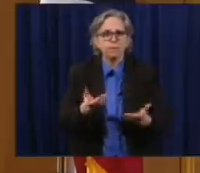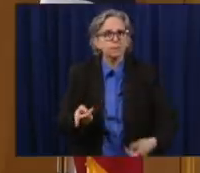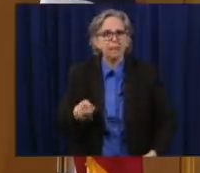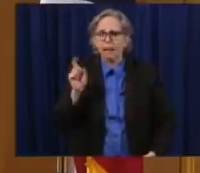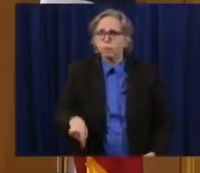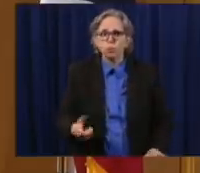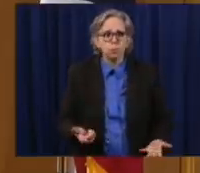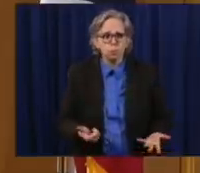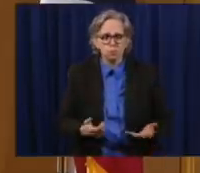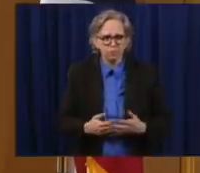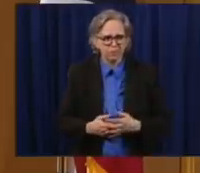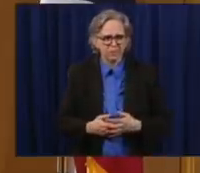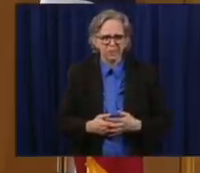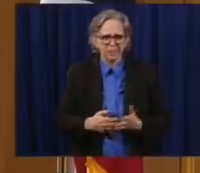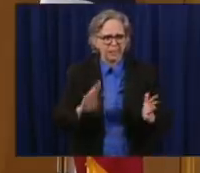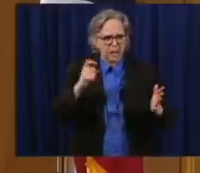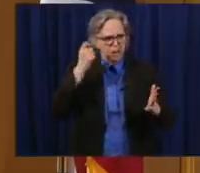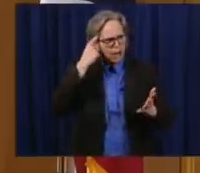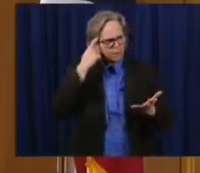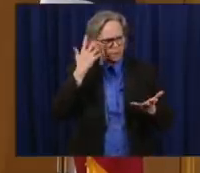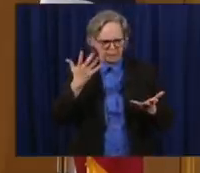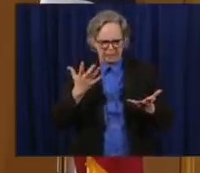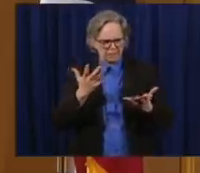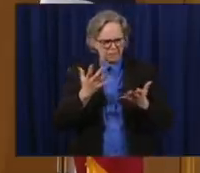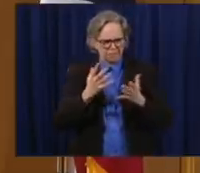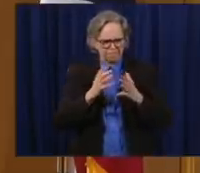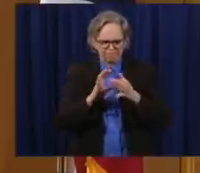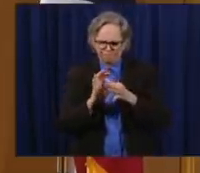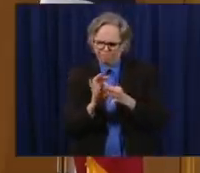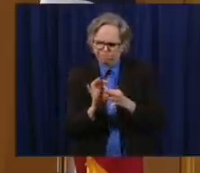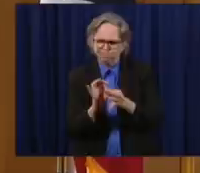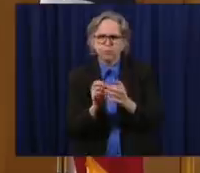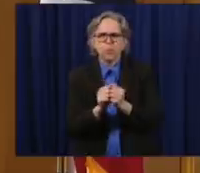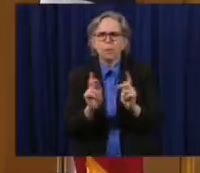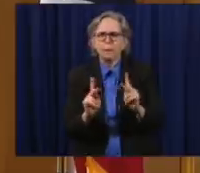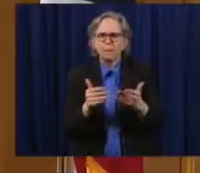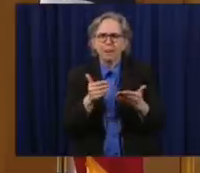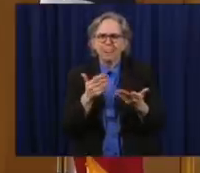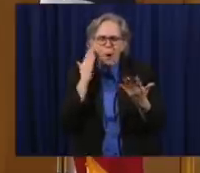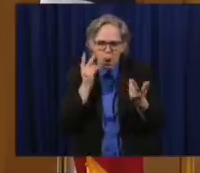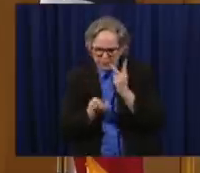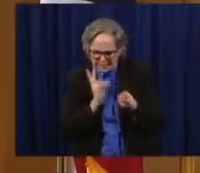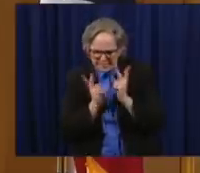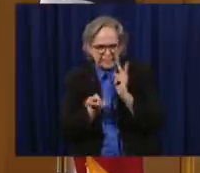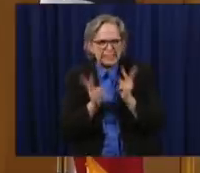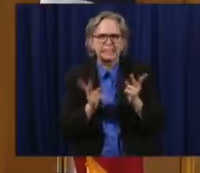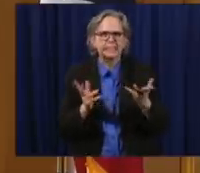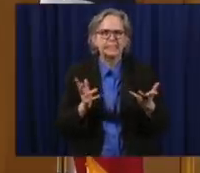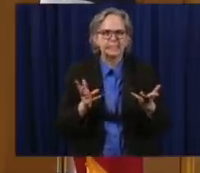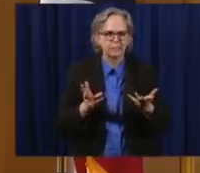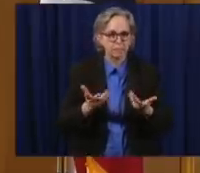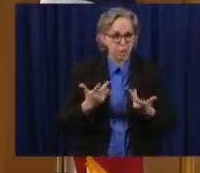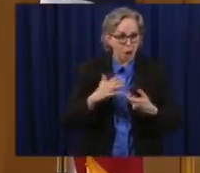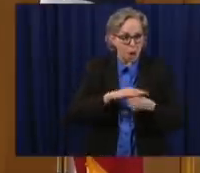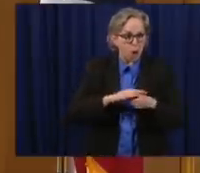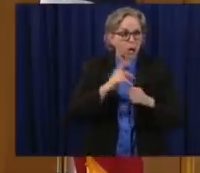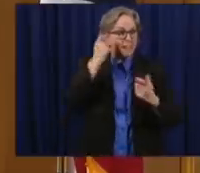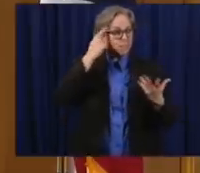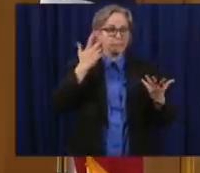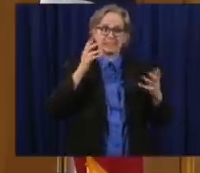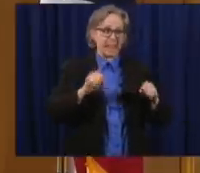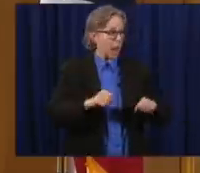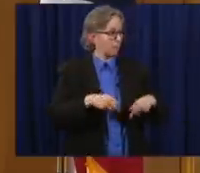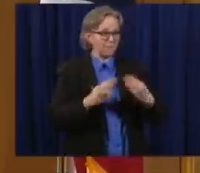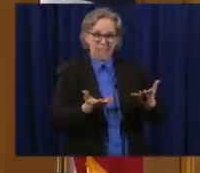that is closest to the people. And when local government cannot provide basic essential